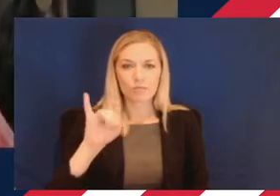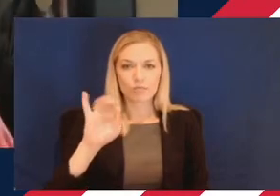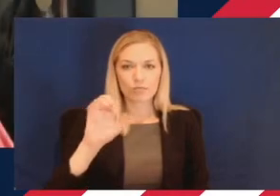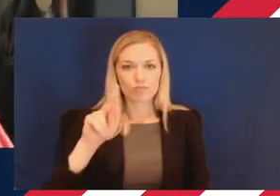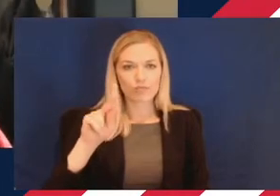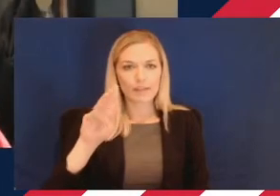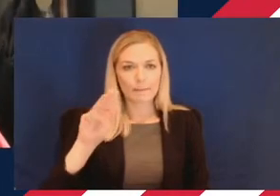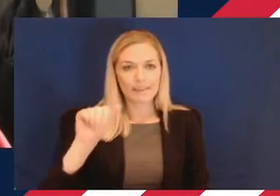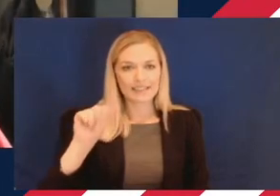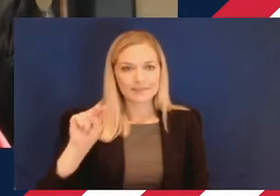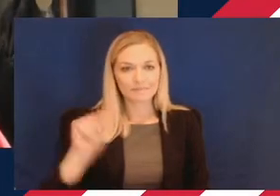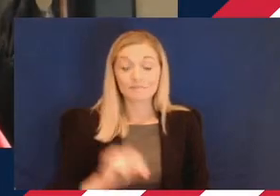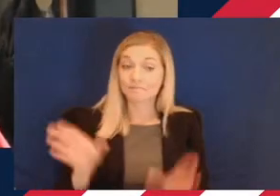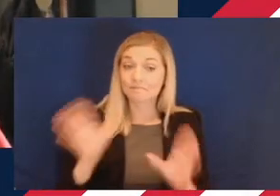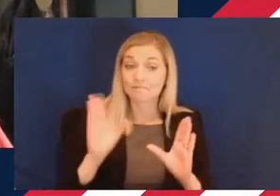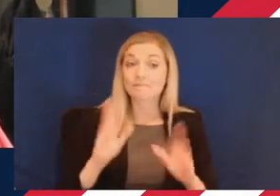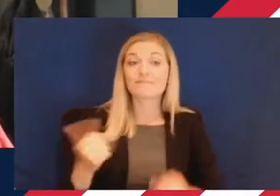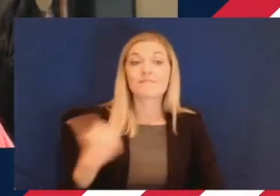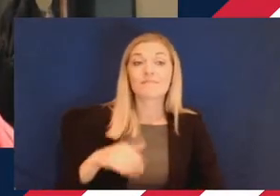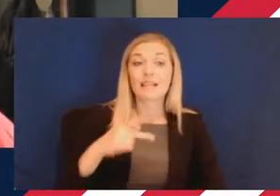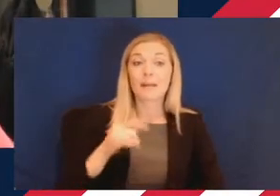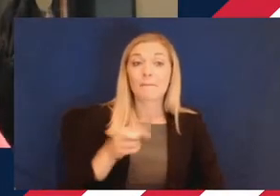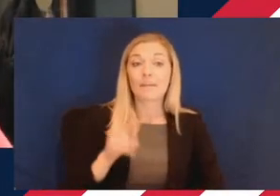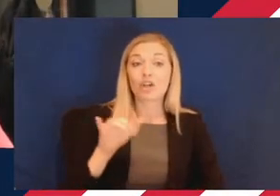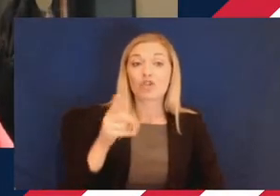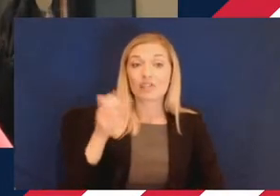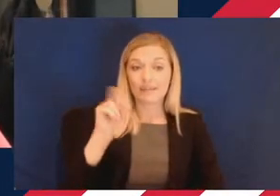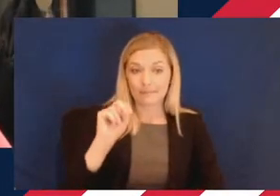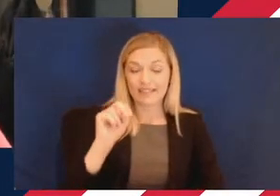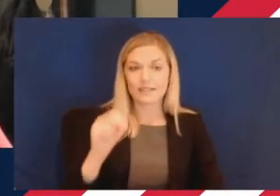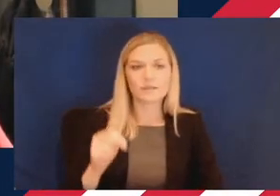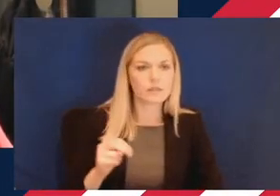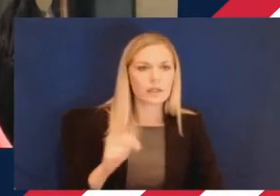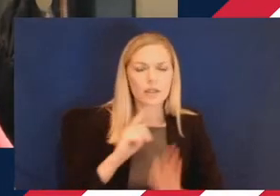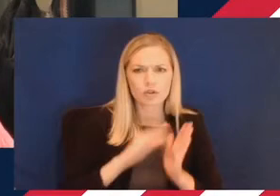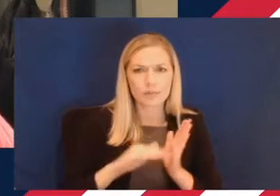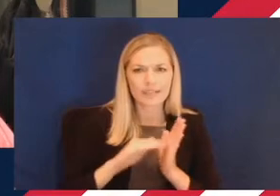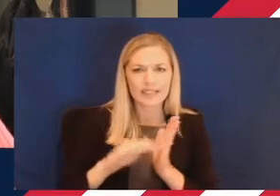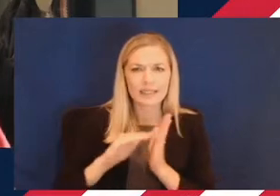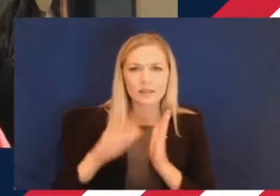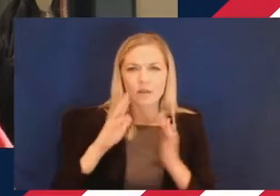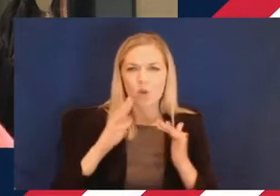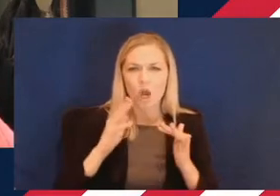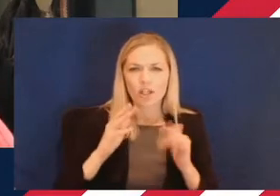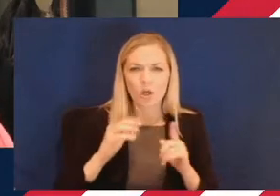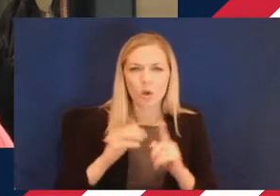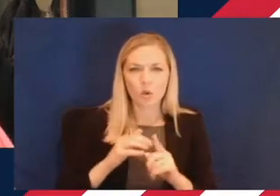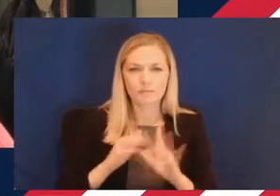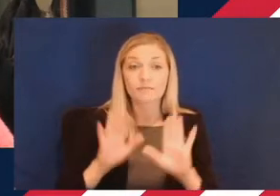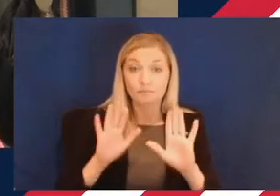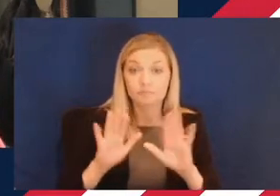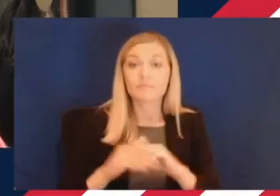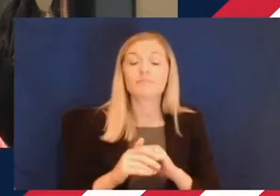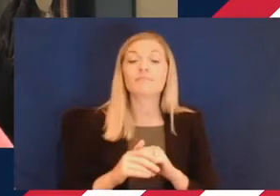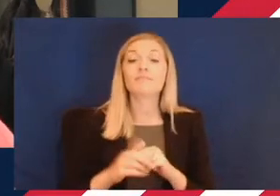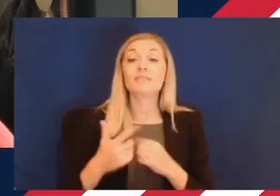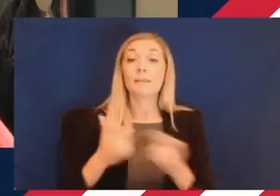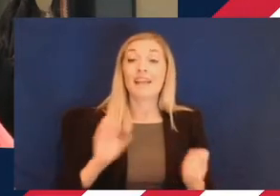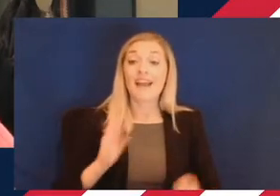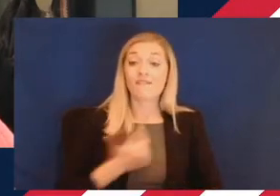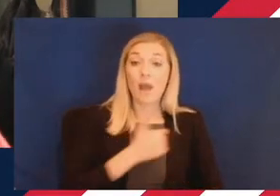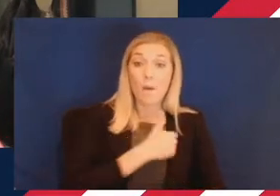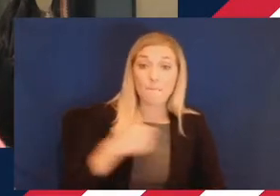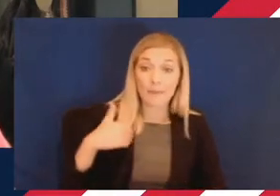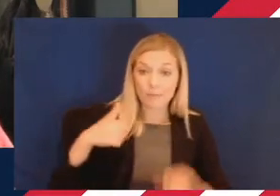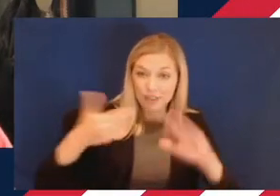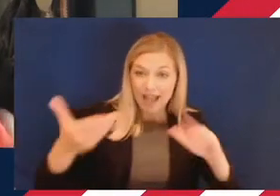My name is Peter Rickman, and I'm the president of the Milwaukee Area Service and Hospitality Workers Union. On behalf of our members, let me welcome you virtually to